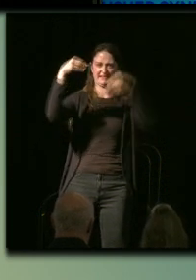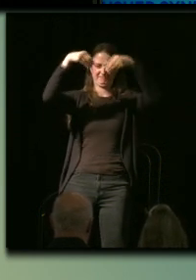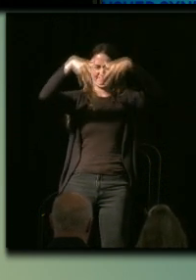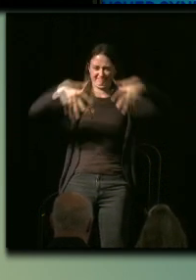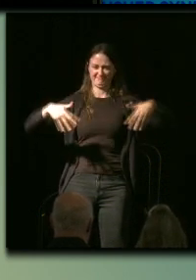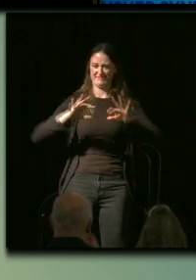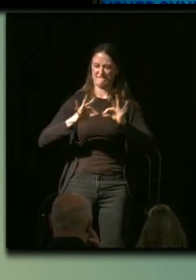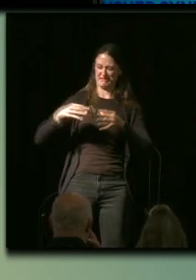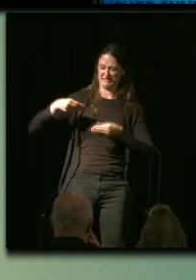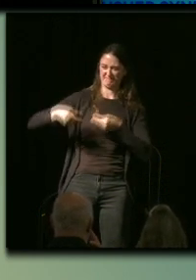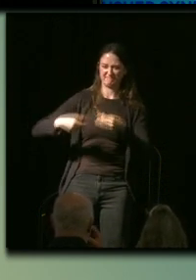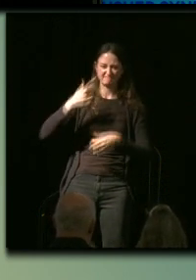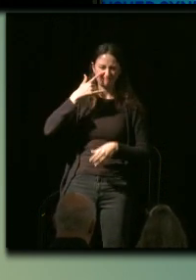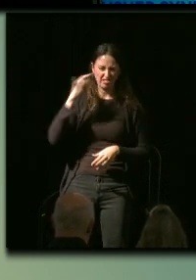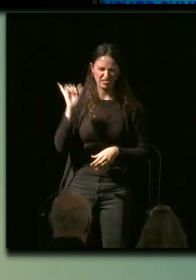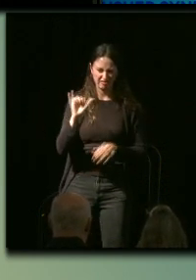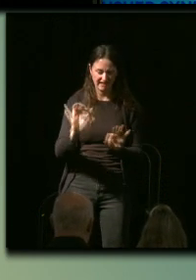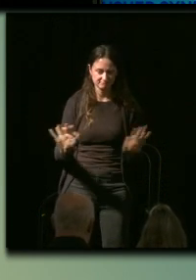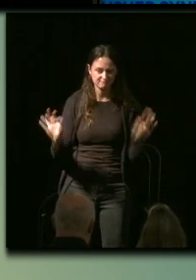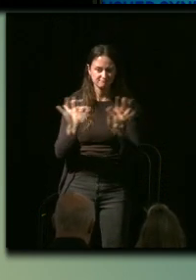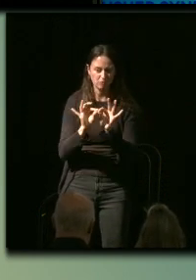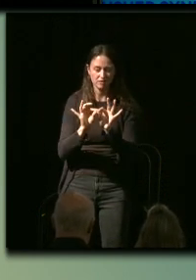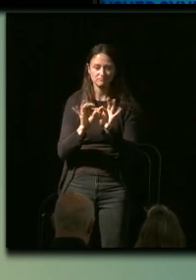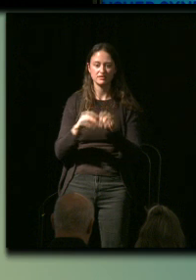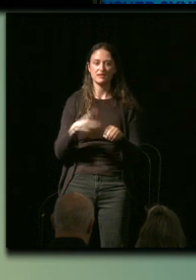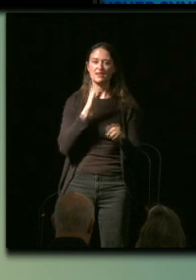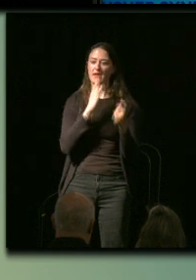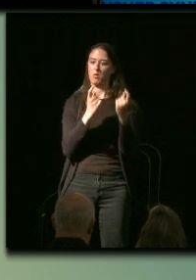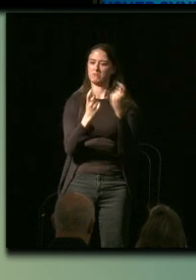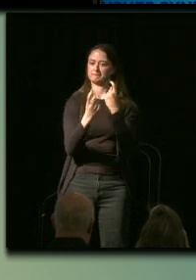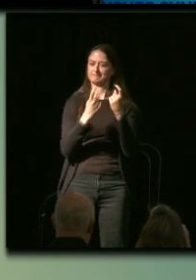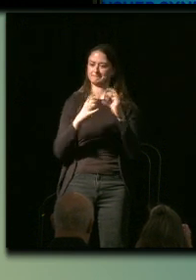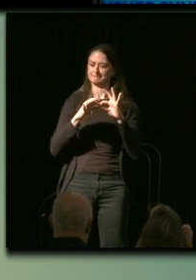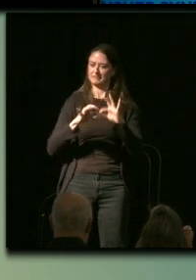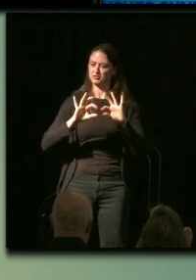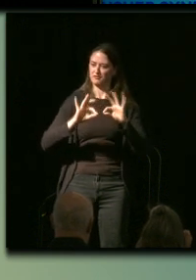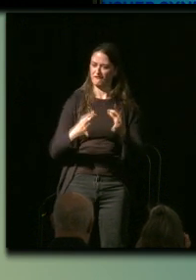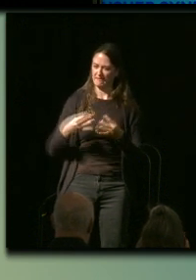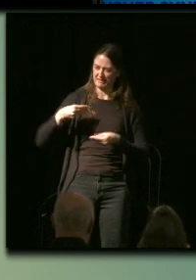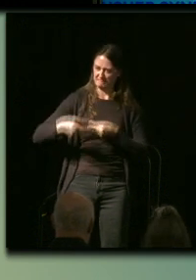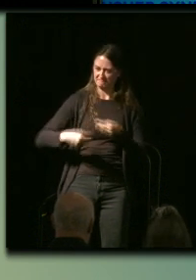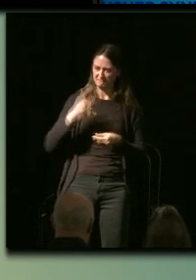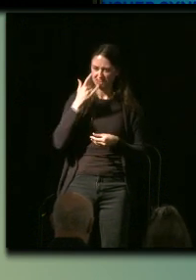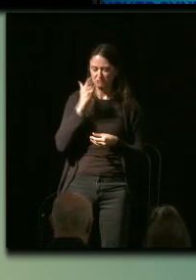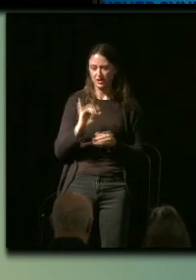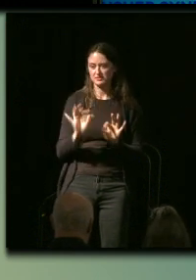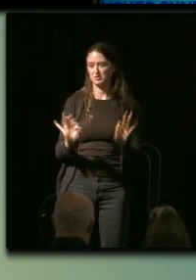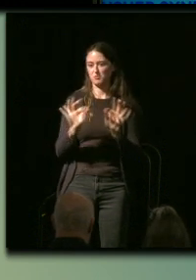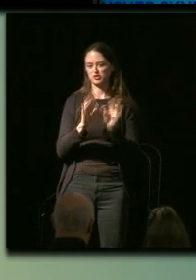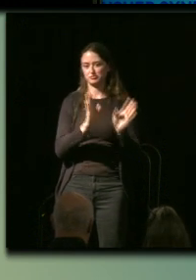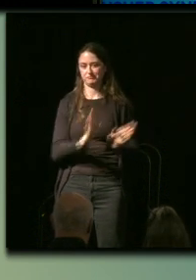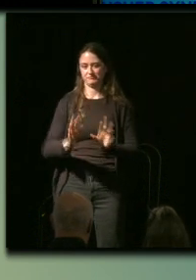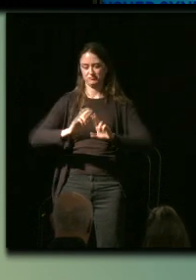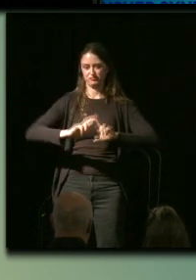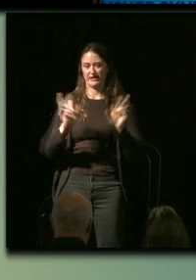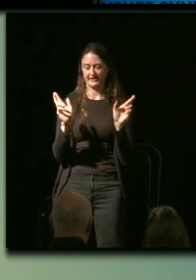sensory neural. These are questions your specialist will ask. What about your vision loss? What age did you